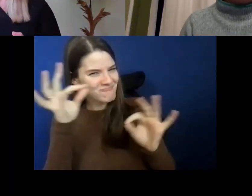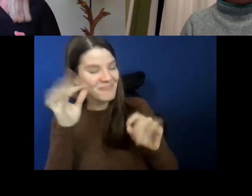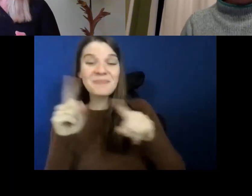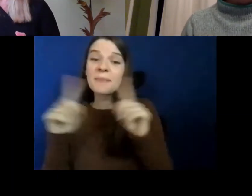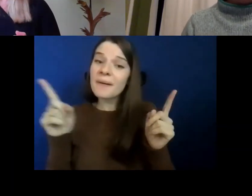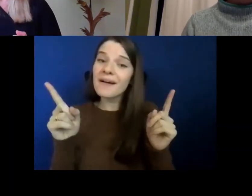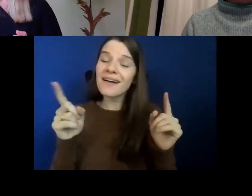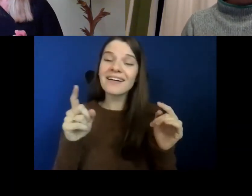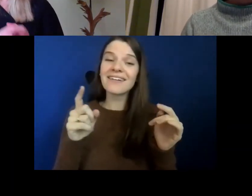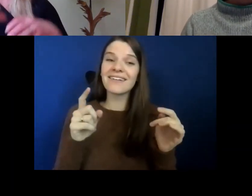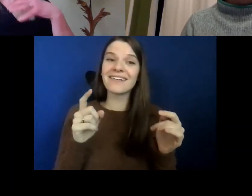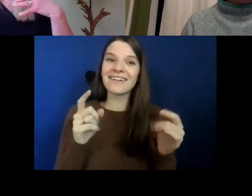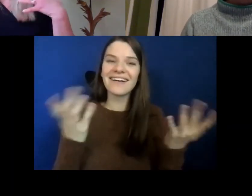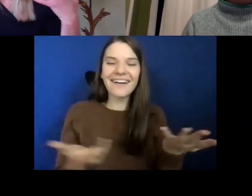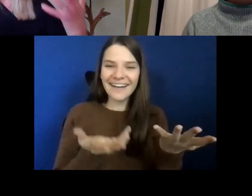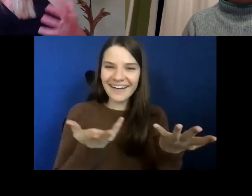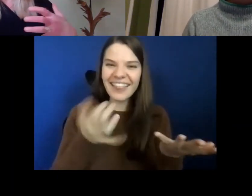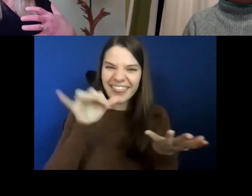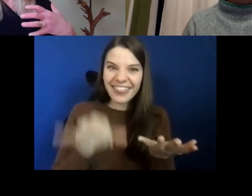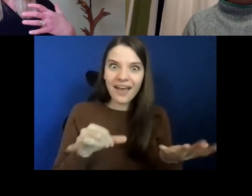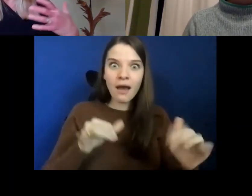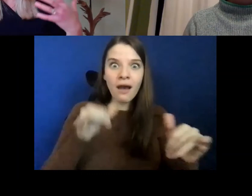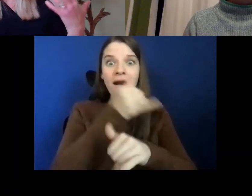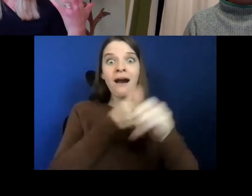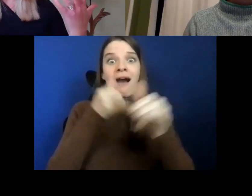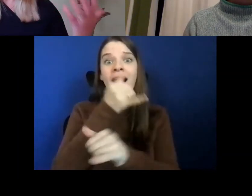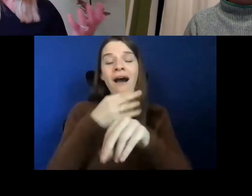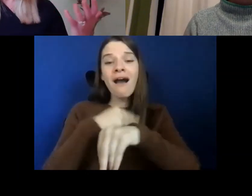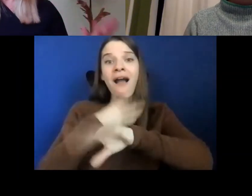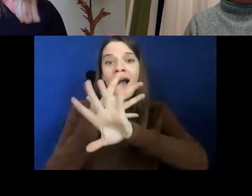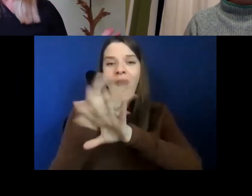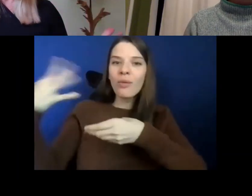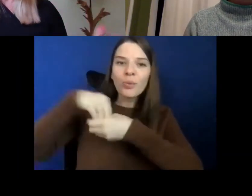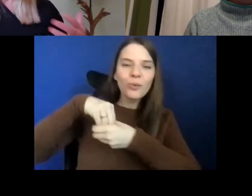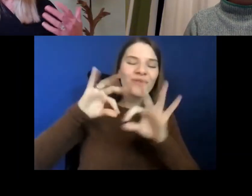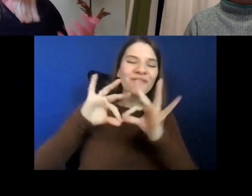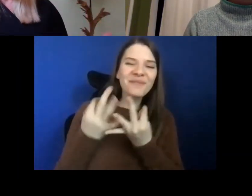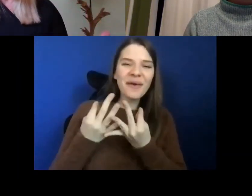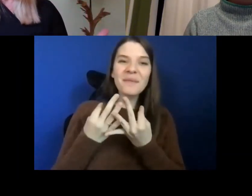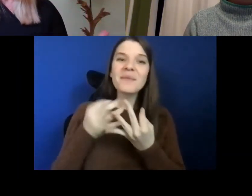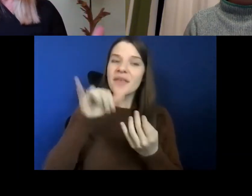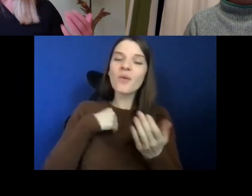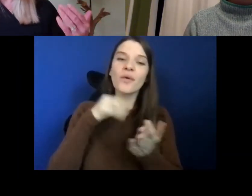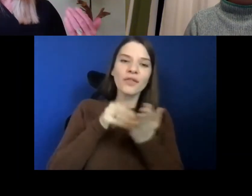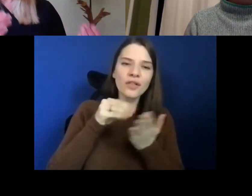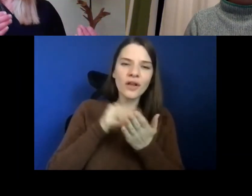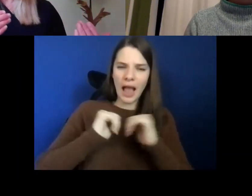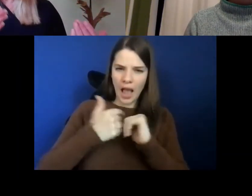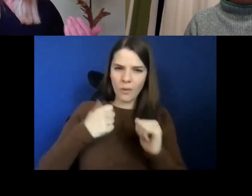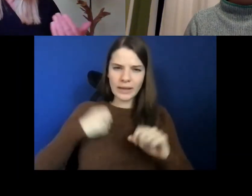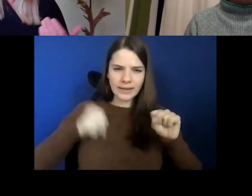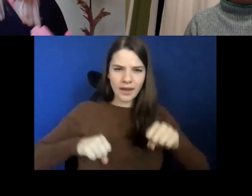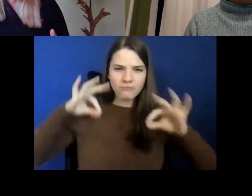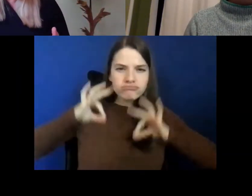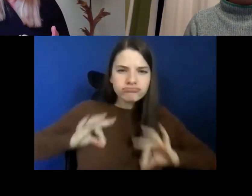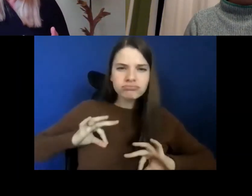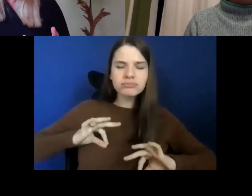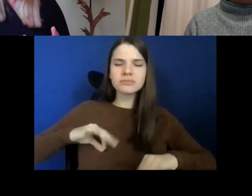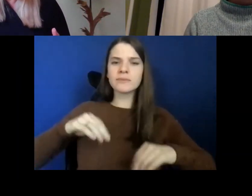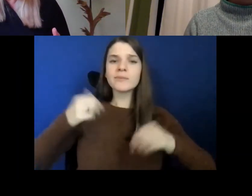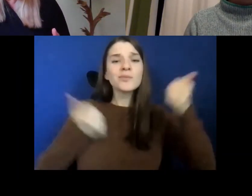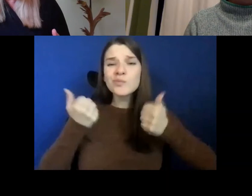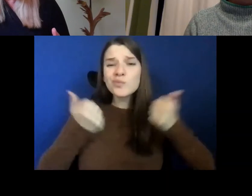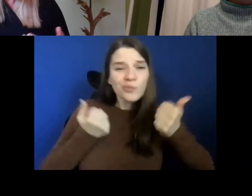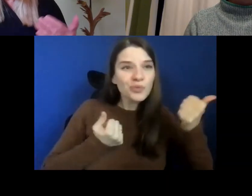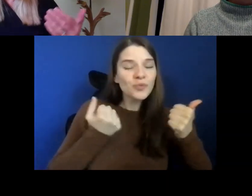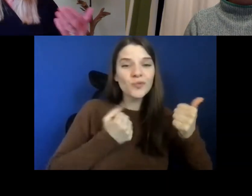However, it's those kind of interactions of where we've learned to use telehealth, which populations is